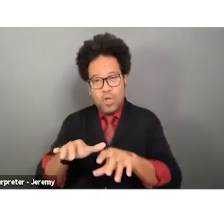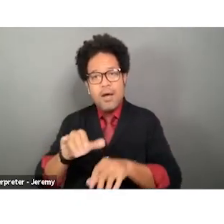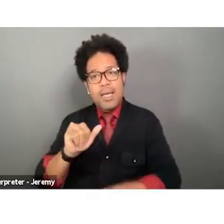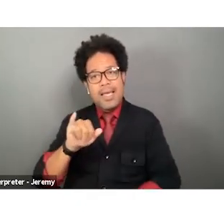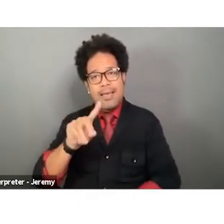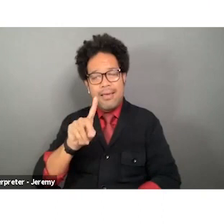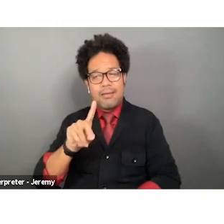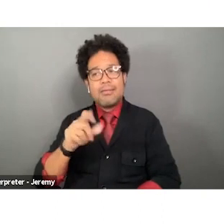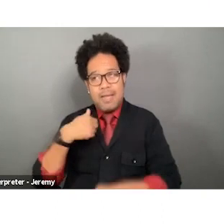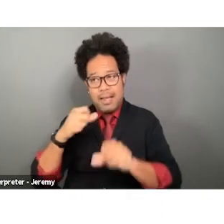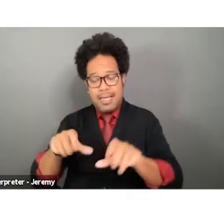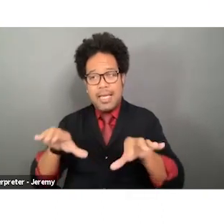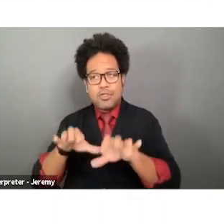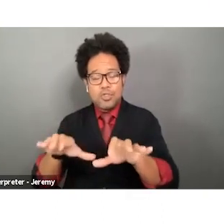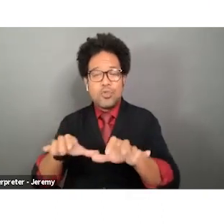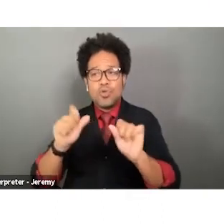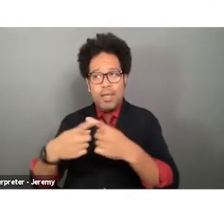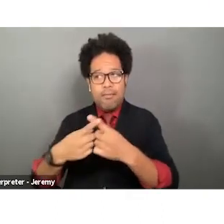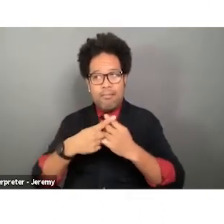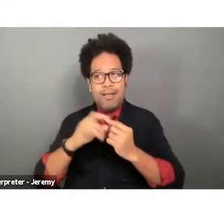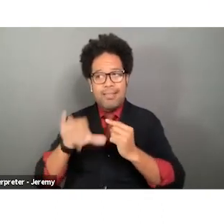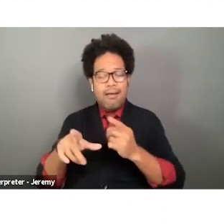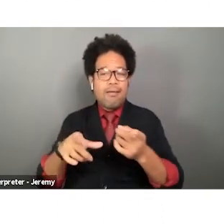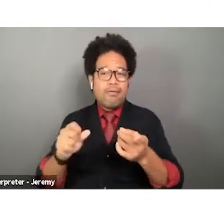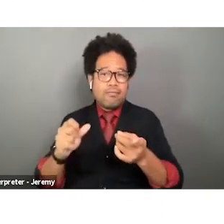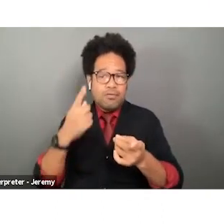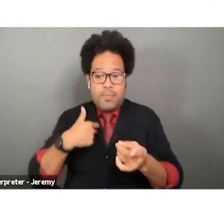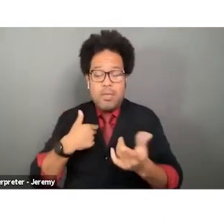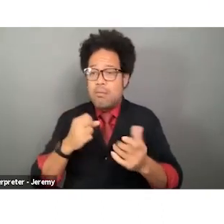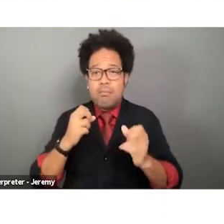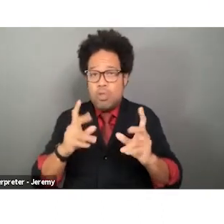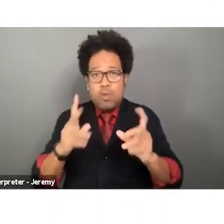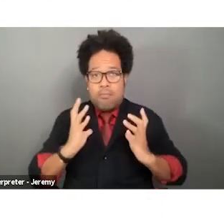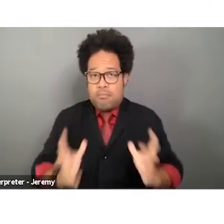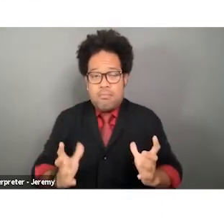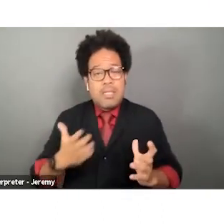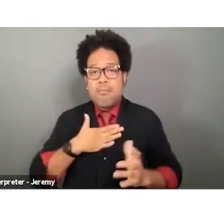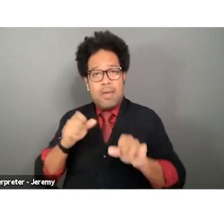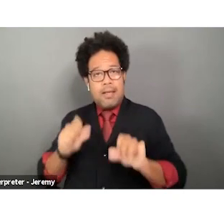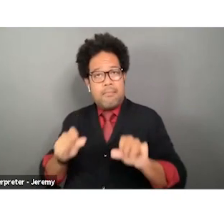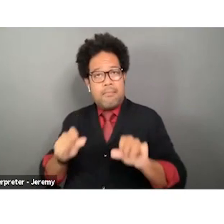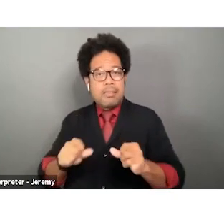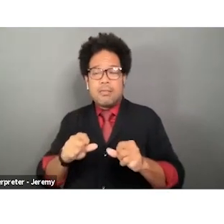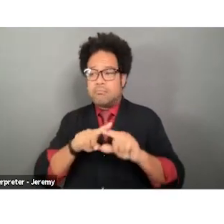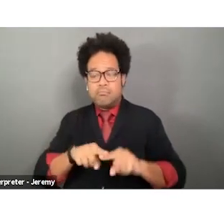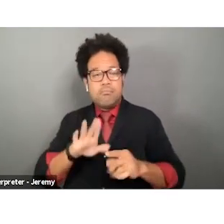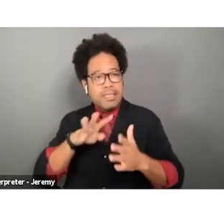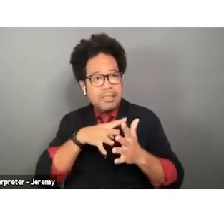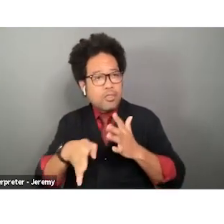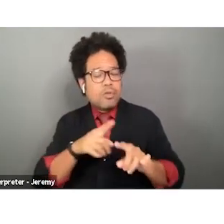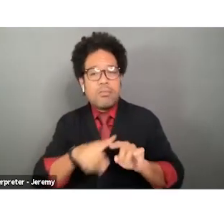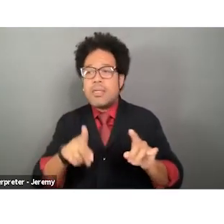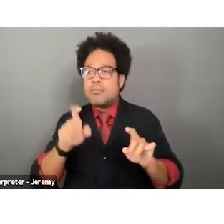can do. And you can count on me for that. So, and that's okay. That's just my capacity based on my schedule. But we should